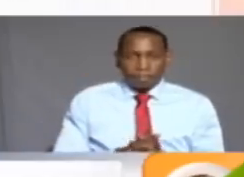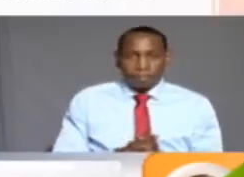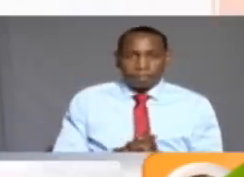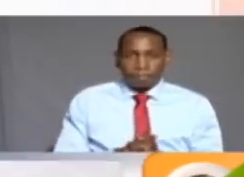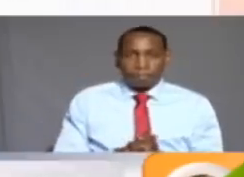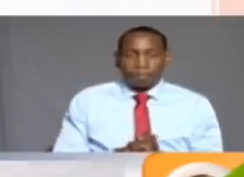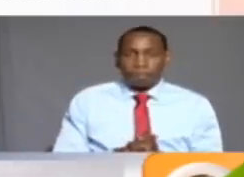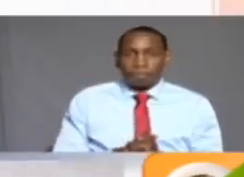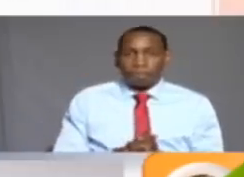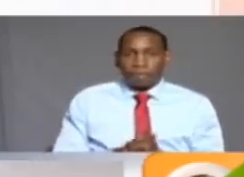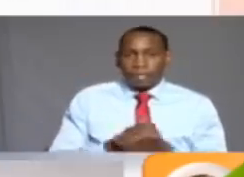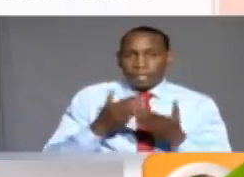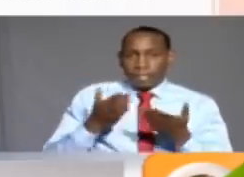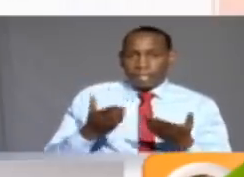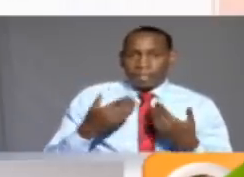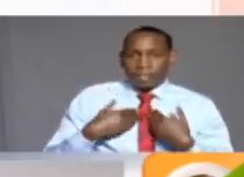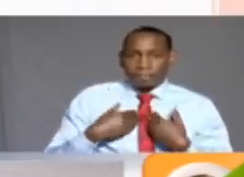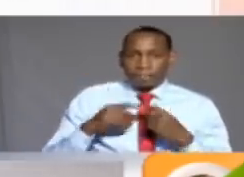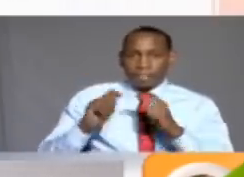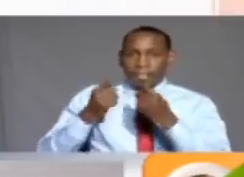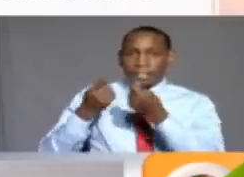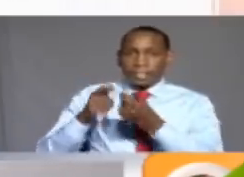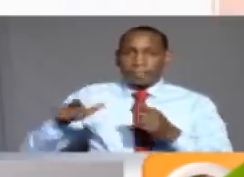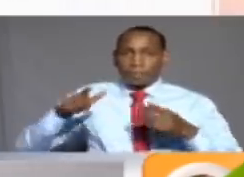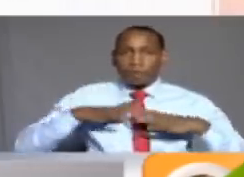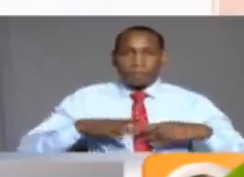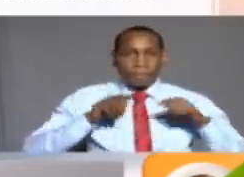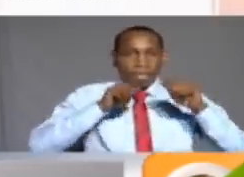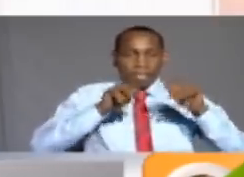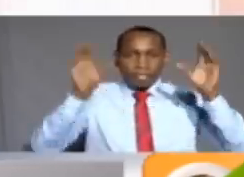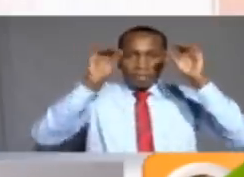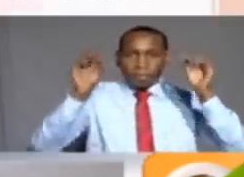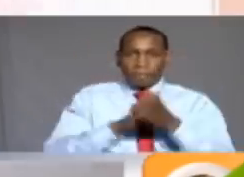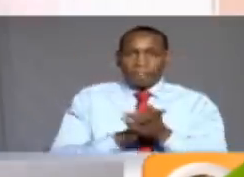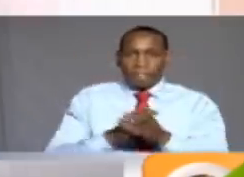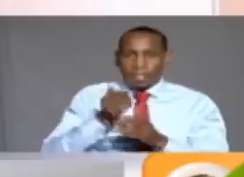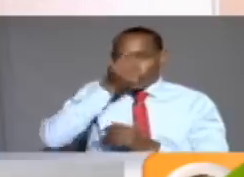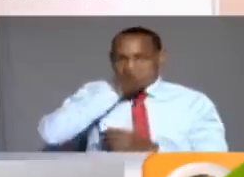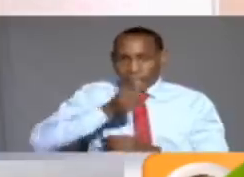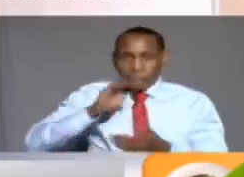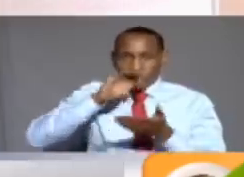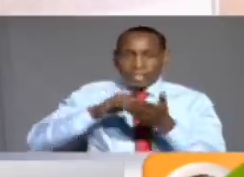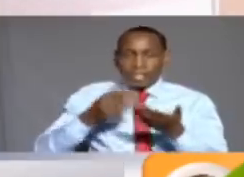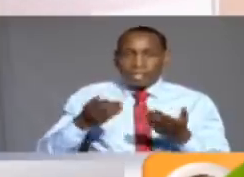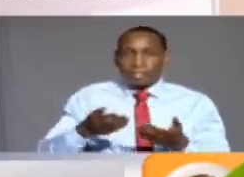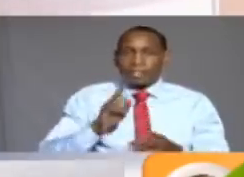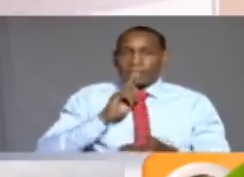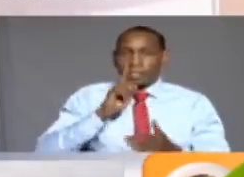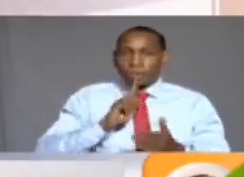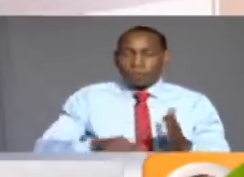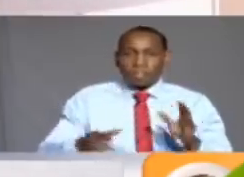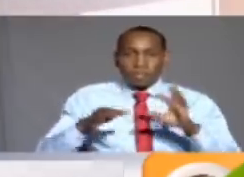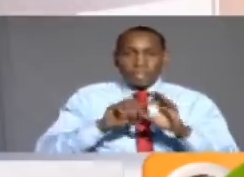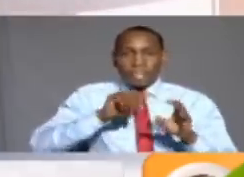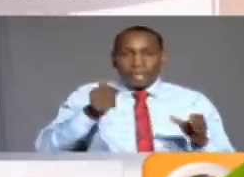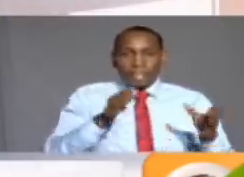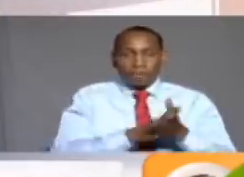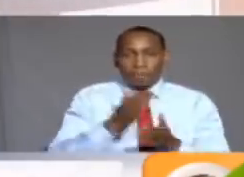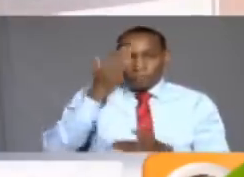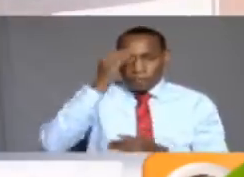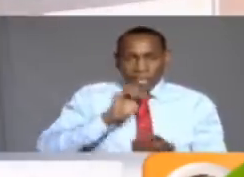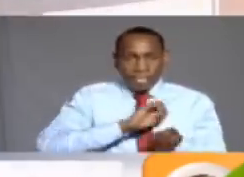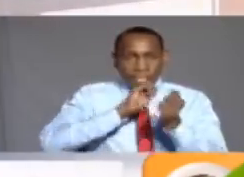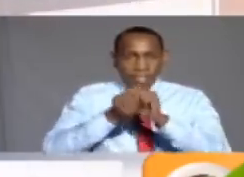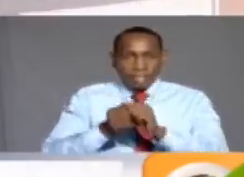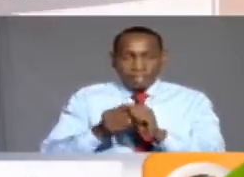Hema. Now you have Team Wanjiku. You accuse President of neglecting Central, and you said you are joining another party. Why the flip-flop from